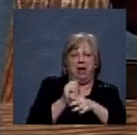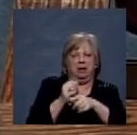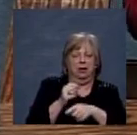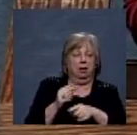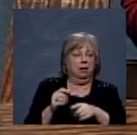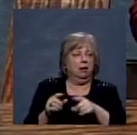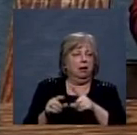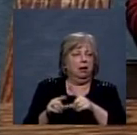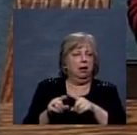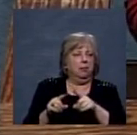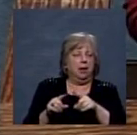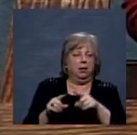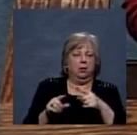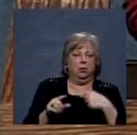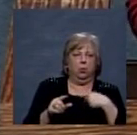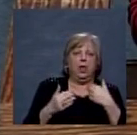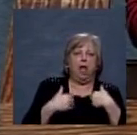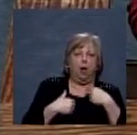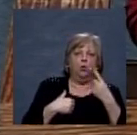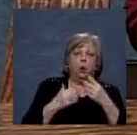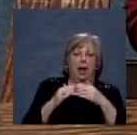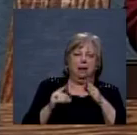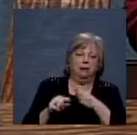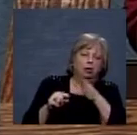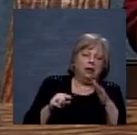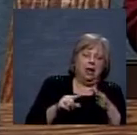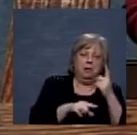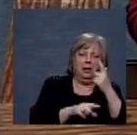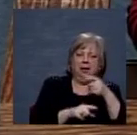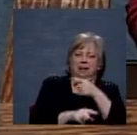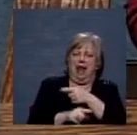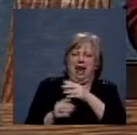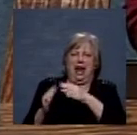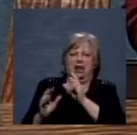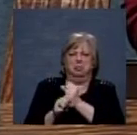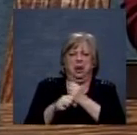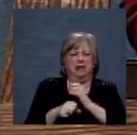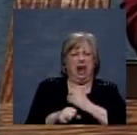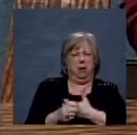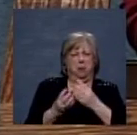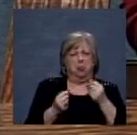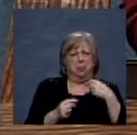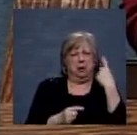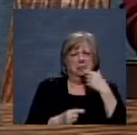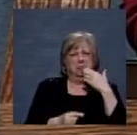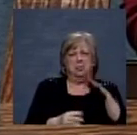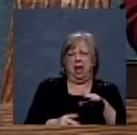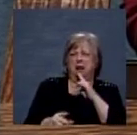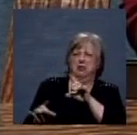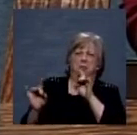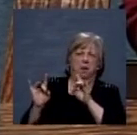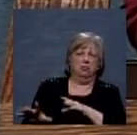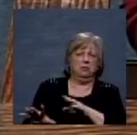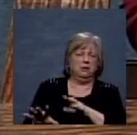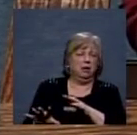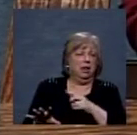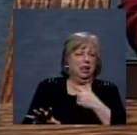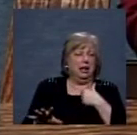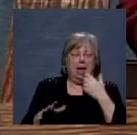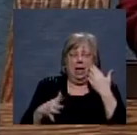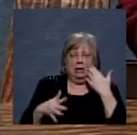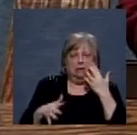a house down, so we try to clean it up because it makes our property look bad. It's terrible. And I just don't